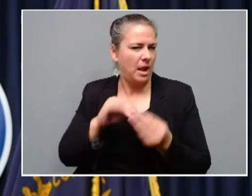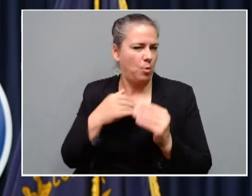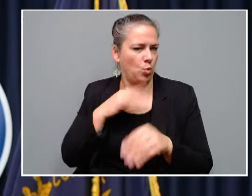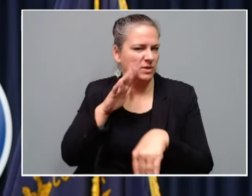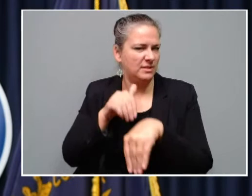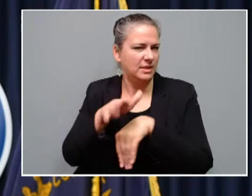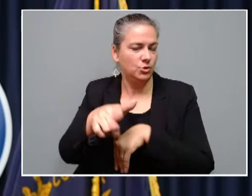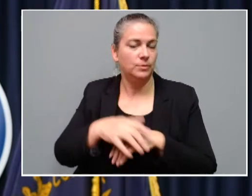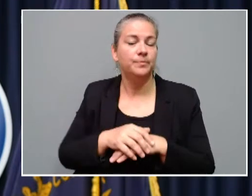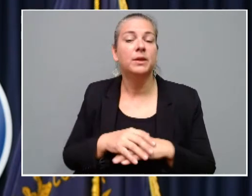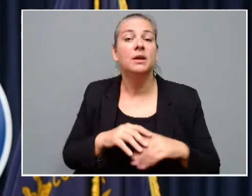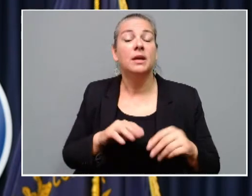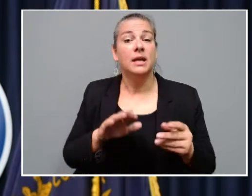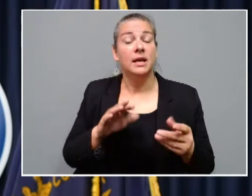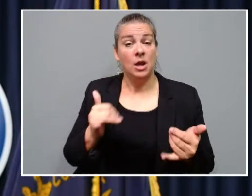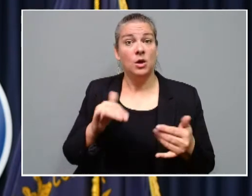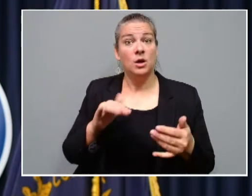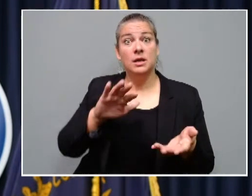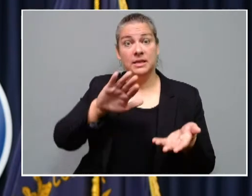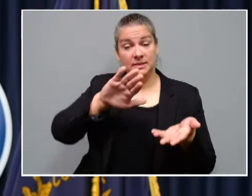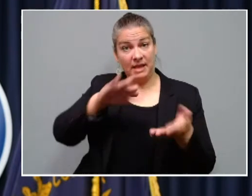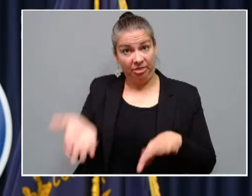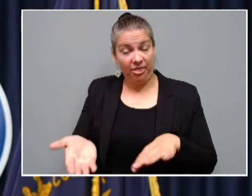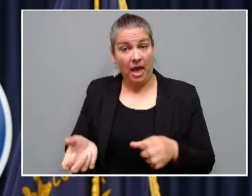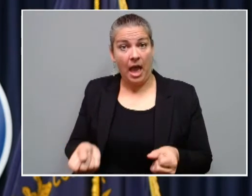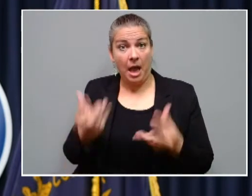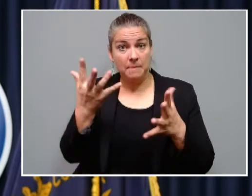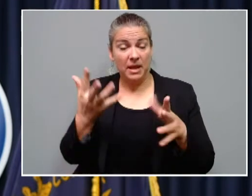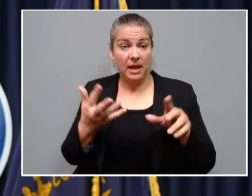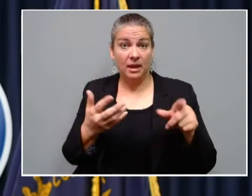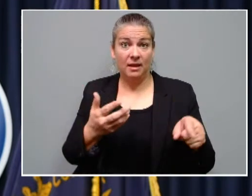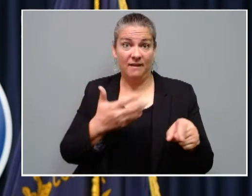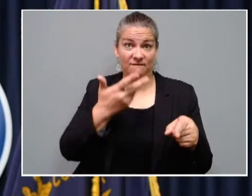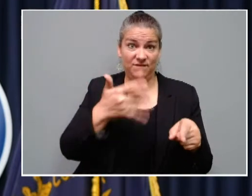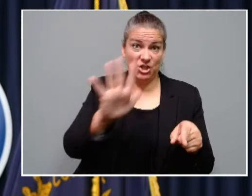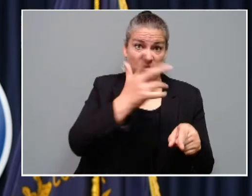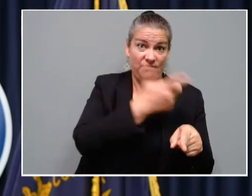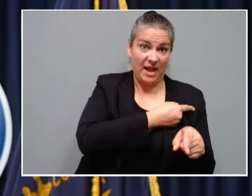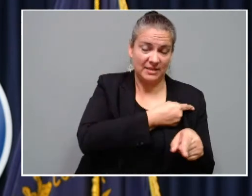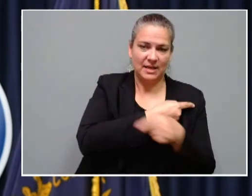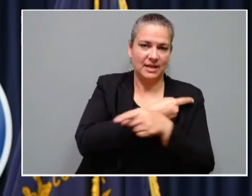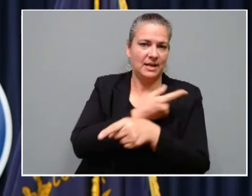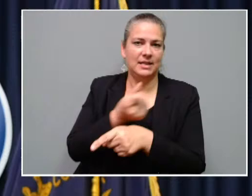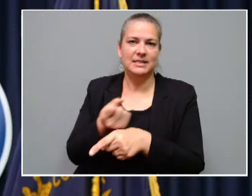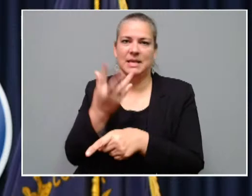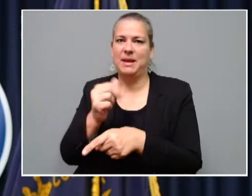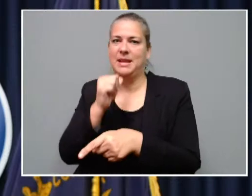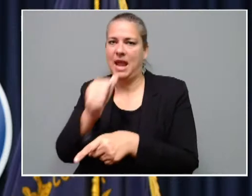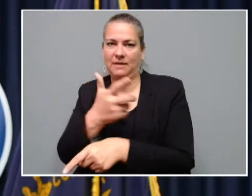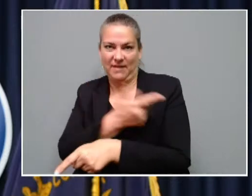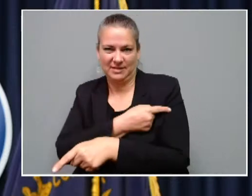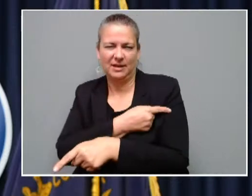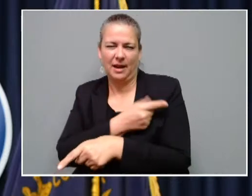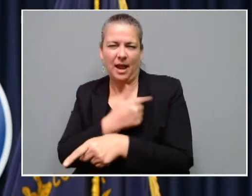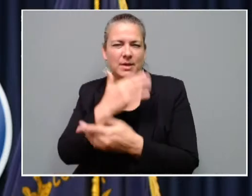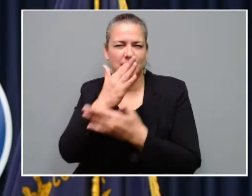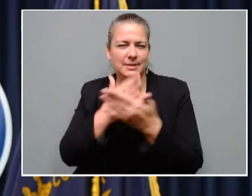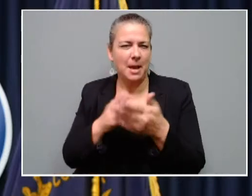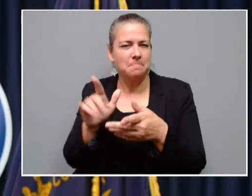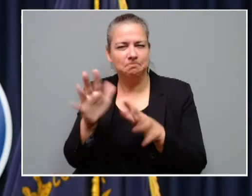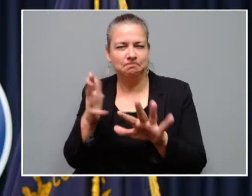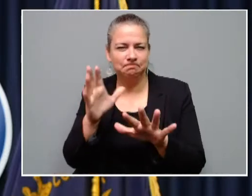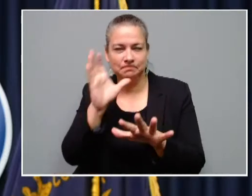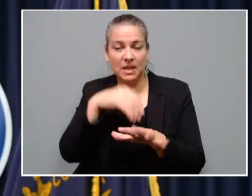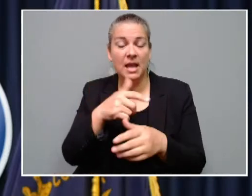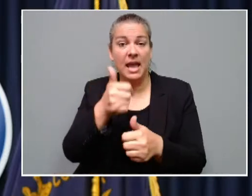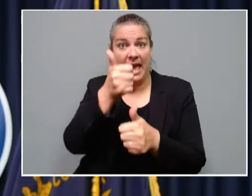deaths, when we look at unvaccinated versus vaccinated, there's some extra nuance there. Virtually every death of